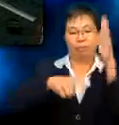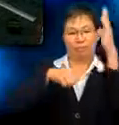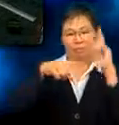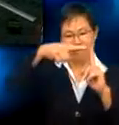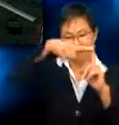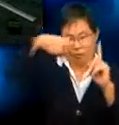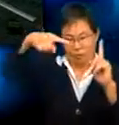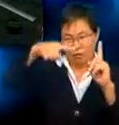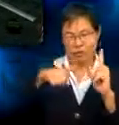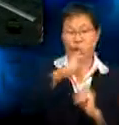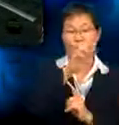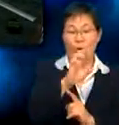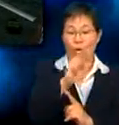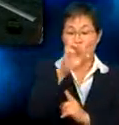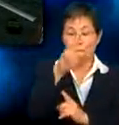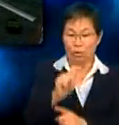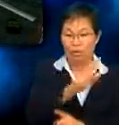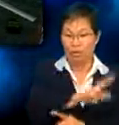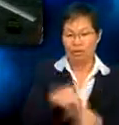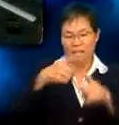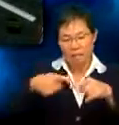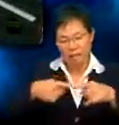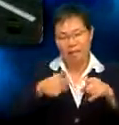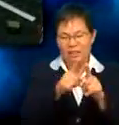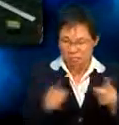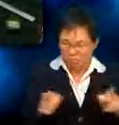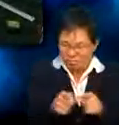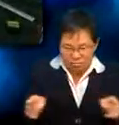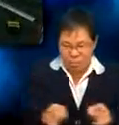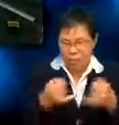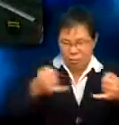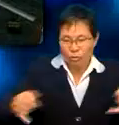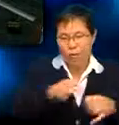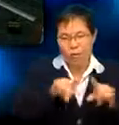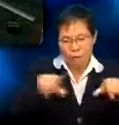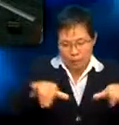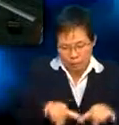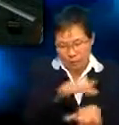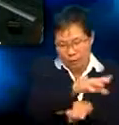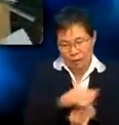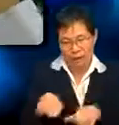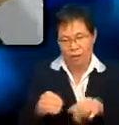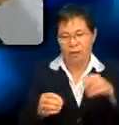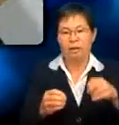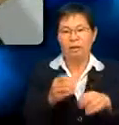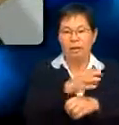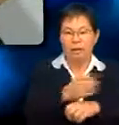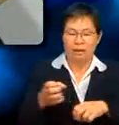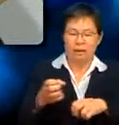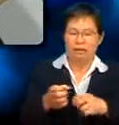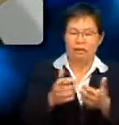clamps, 3 different lengths of string, a meter rule, and a stopwatch.